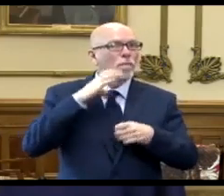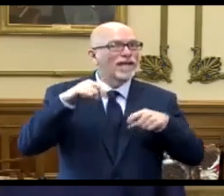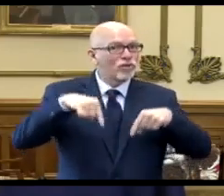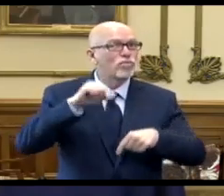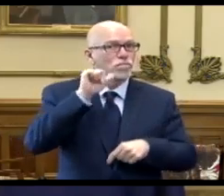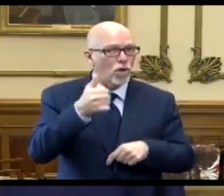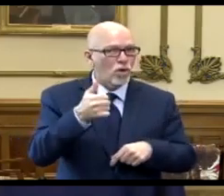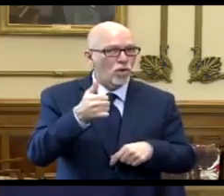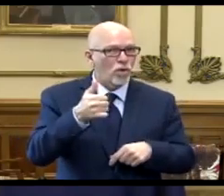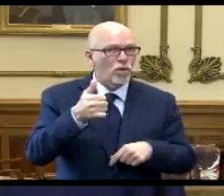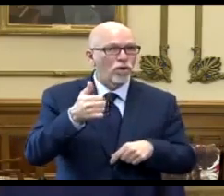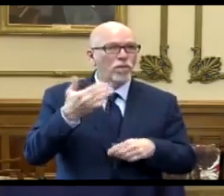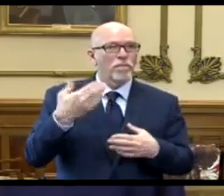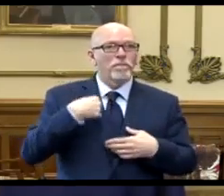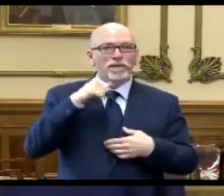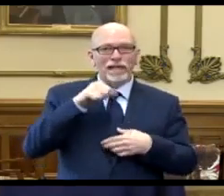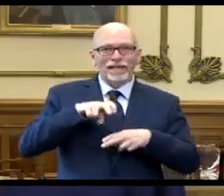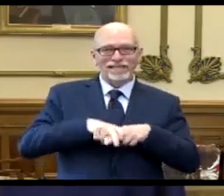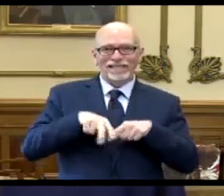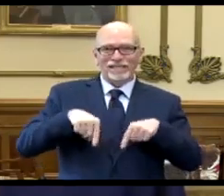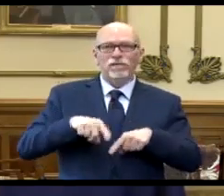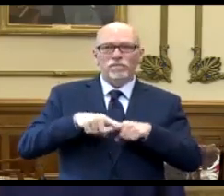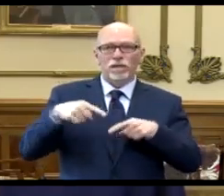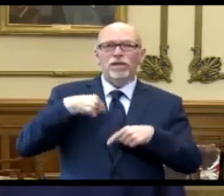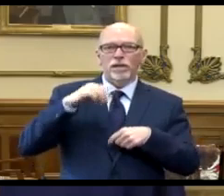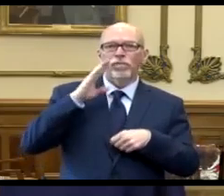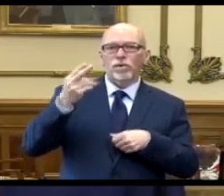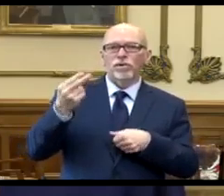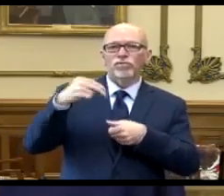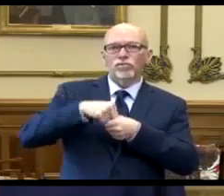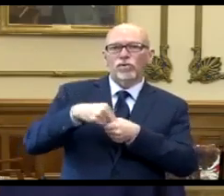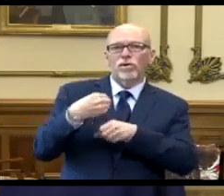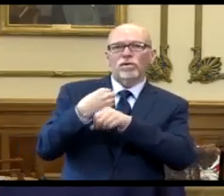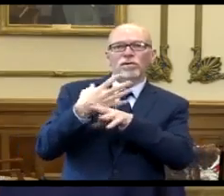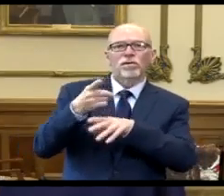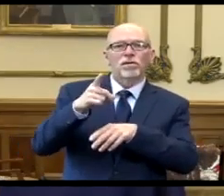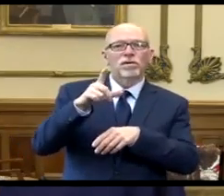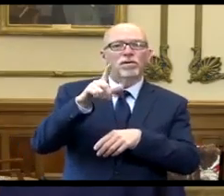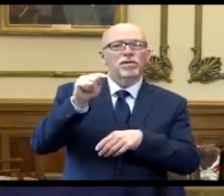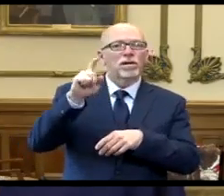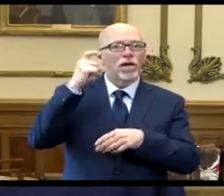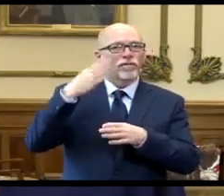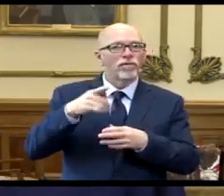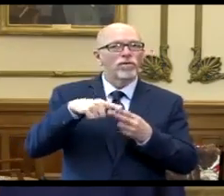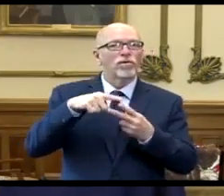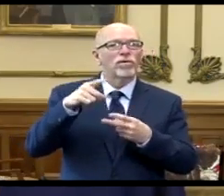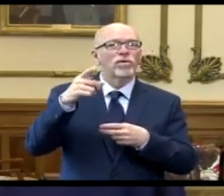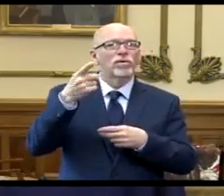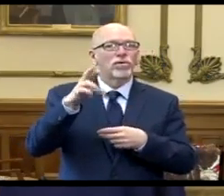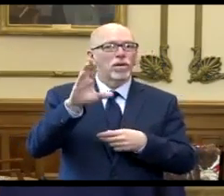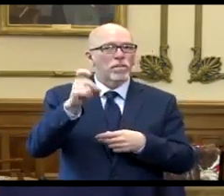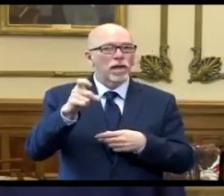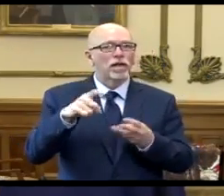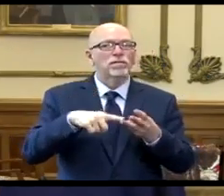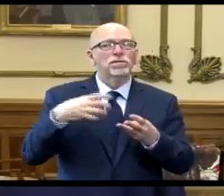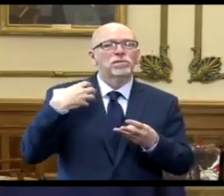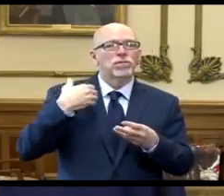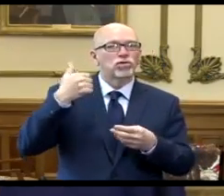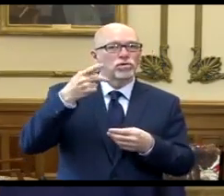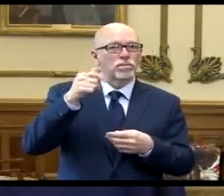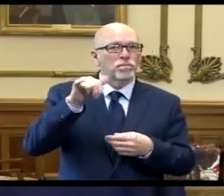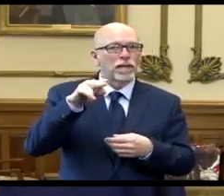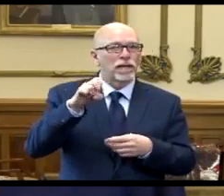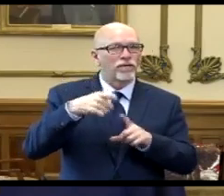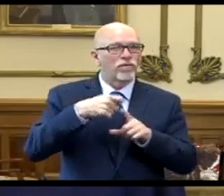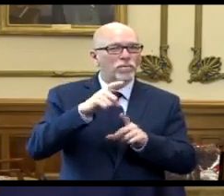tomorrow, maybe not sitting right here, but I will join the Lieutenant Governor tomorrow, Thursday, Dr. Box, Commissioner Fred Payne